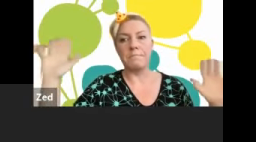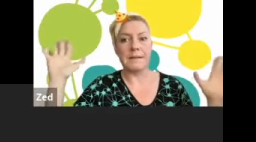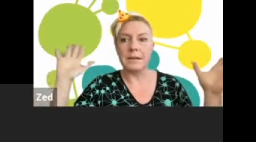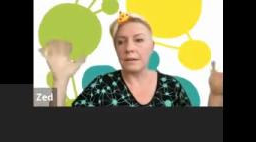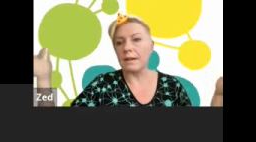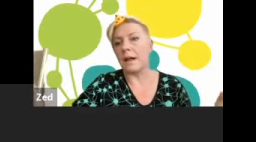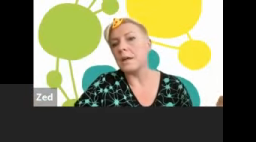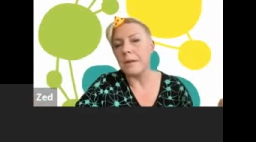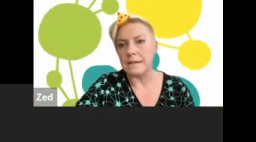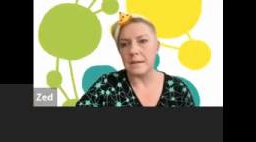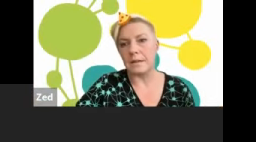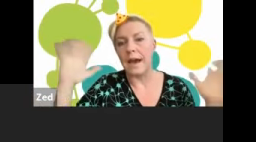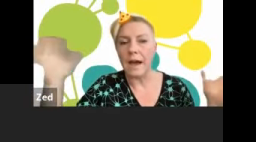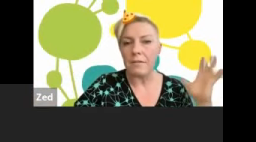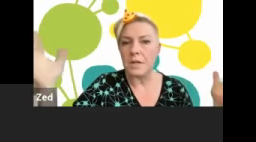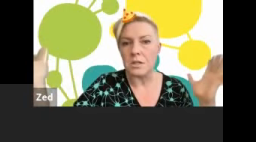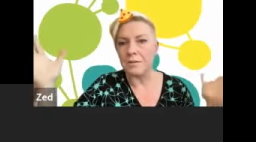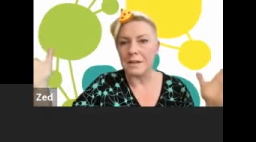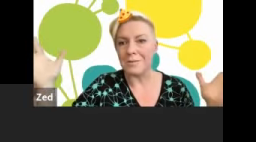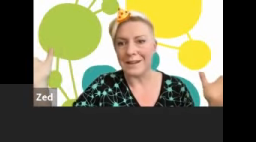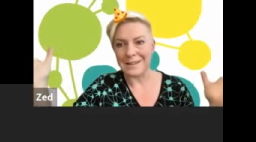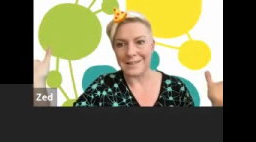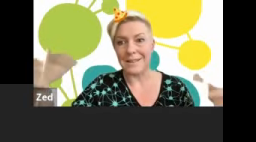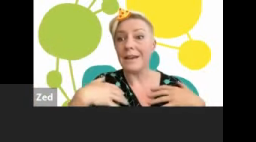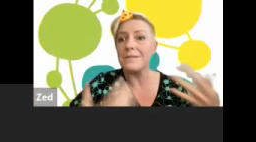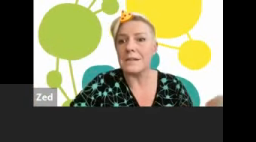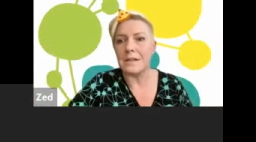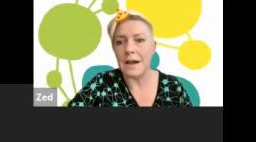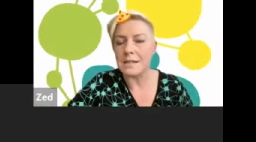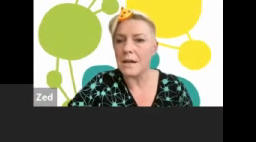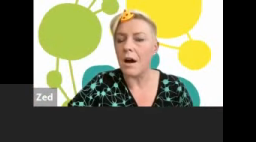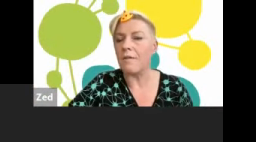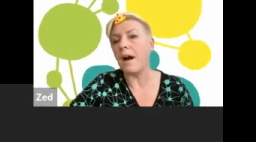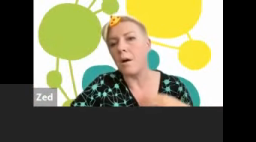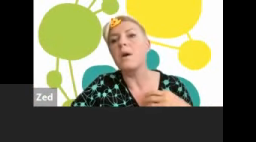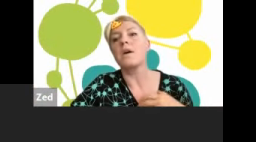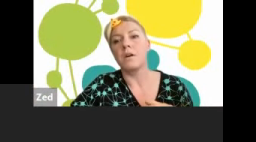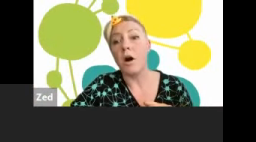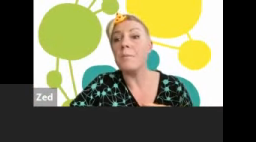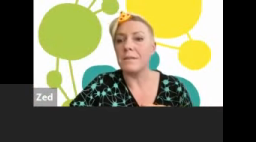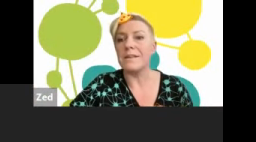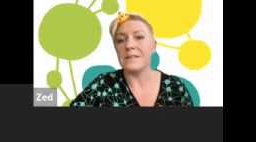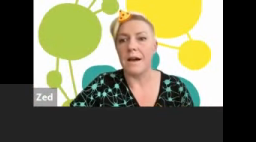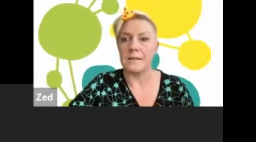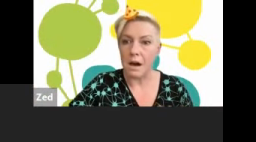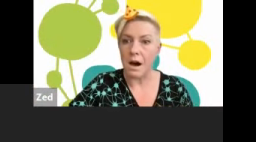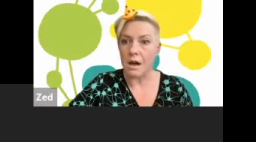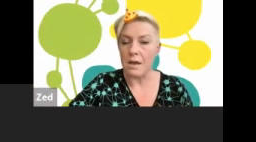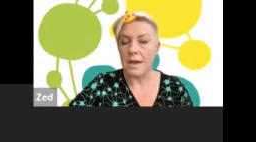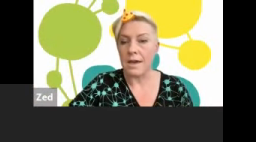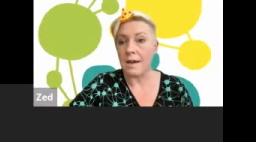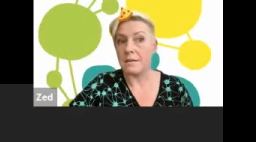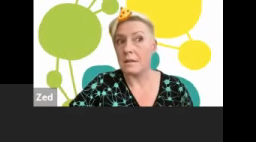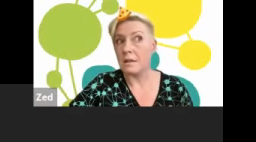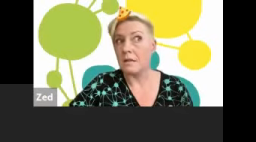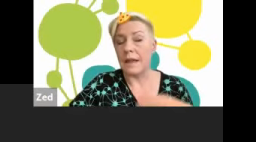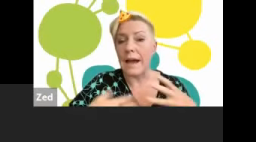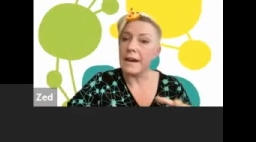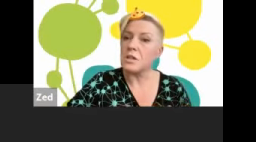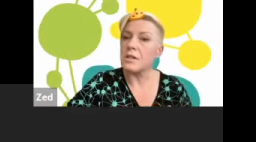we basically calculated the average of these ratings, and that gives us an idea of how common these signs are.